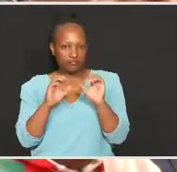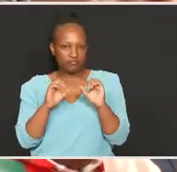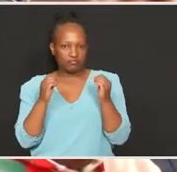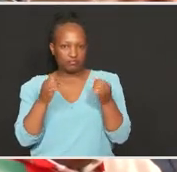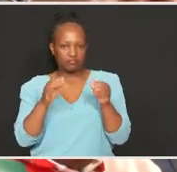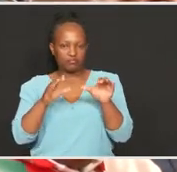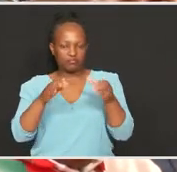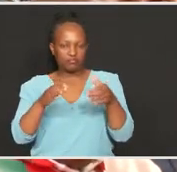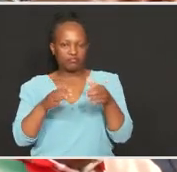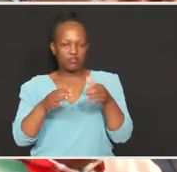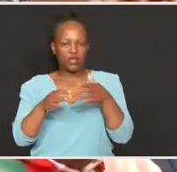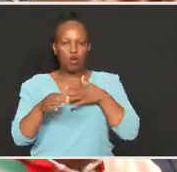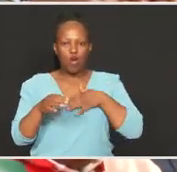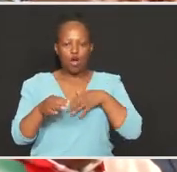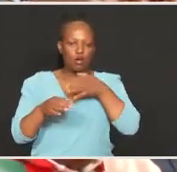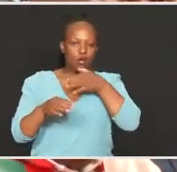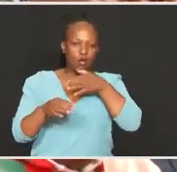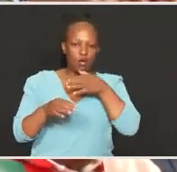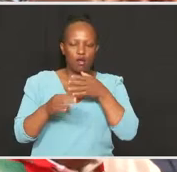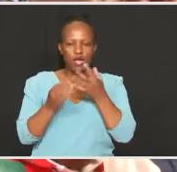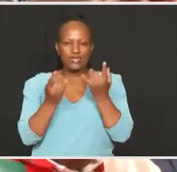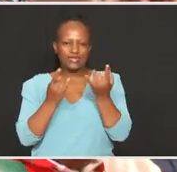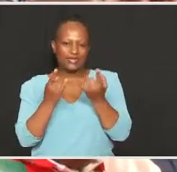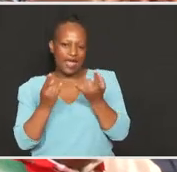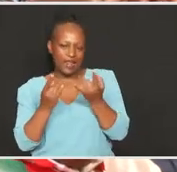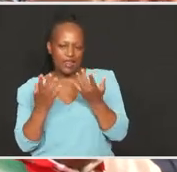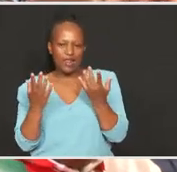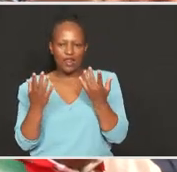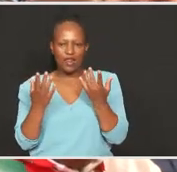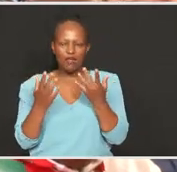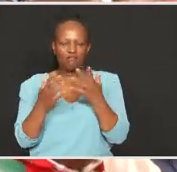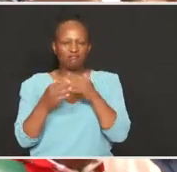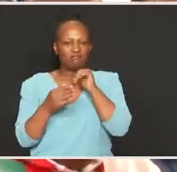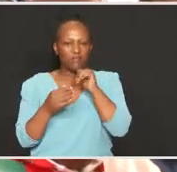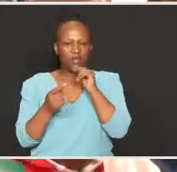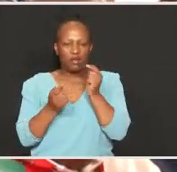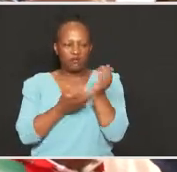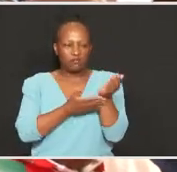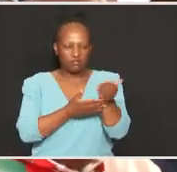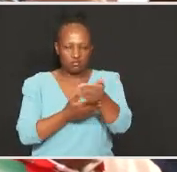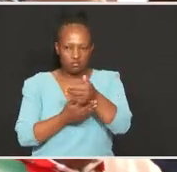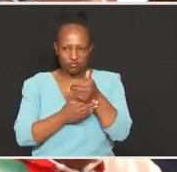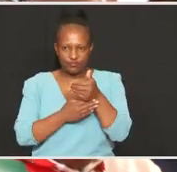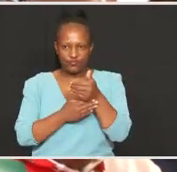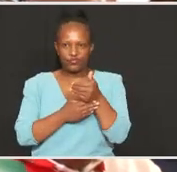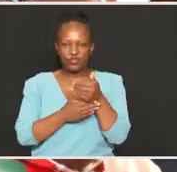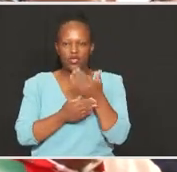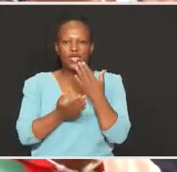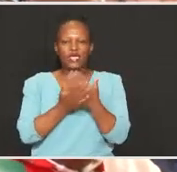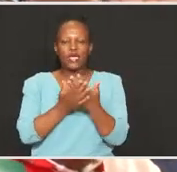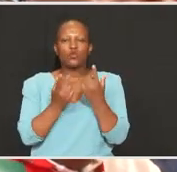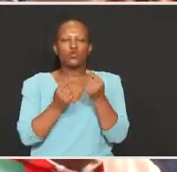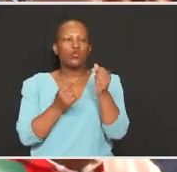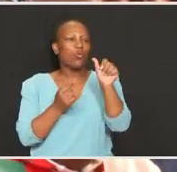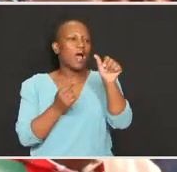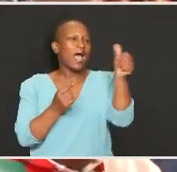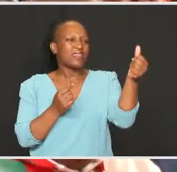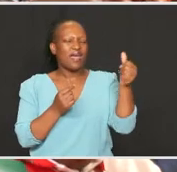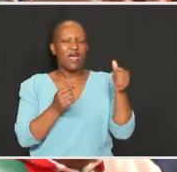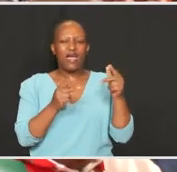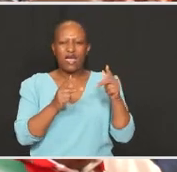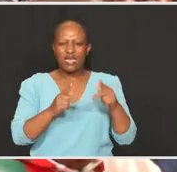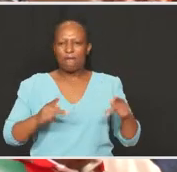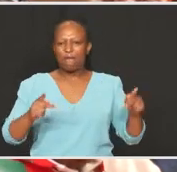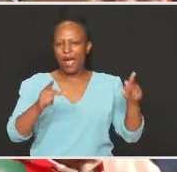beverages are sold for any purpose whether it's fundraising or what that can be done somewhere in their Parks